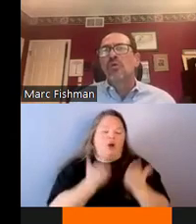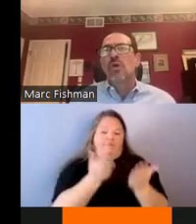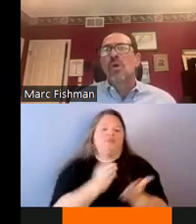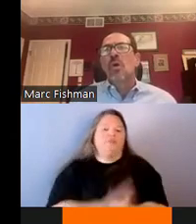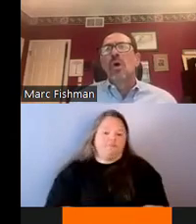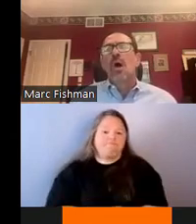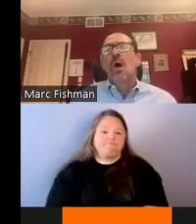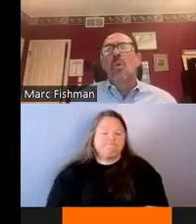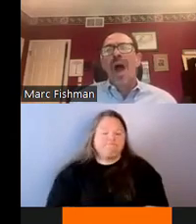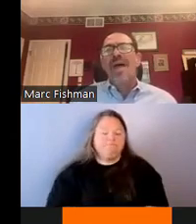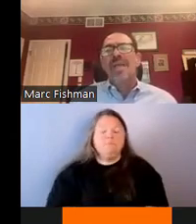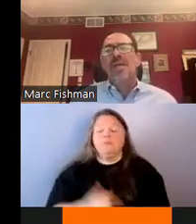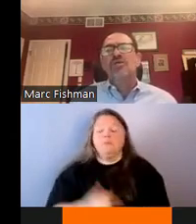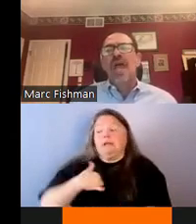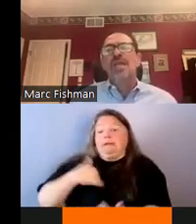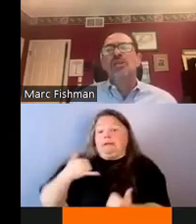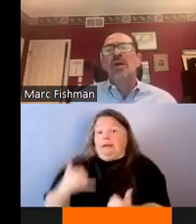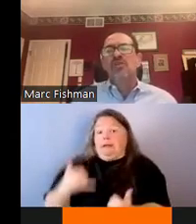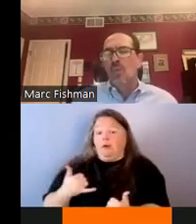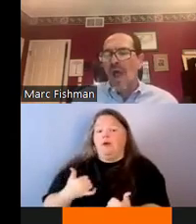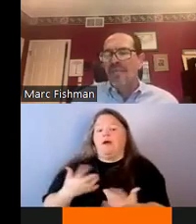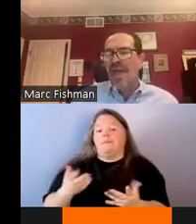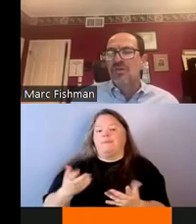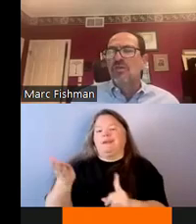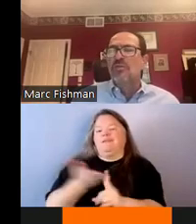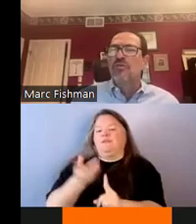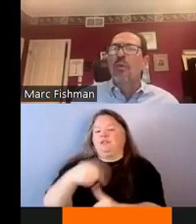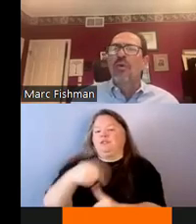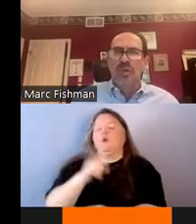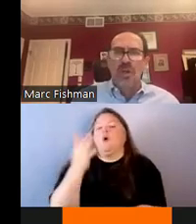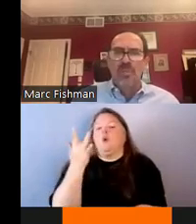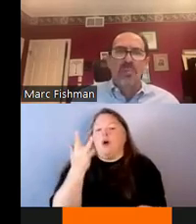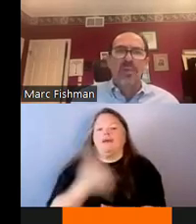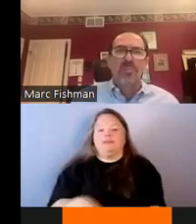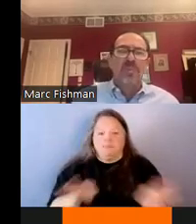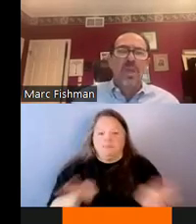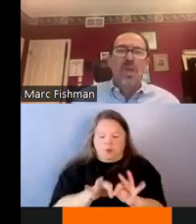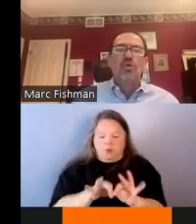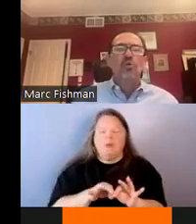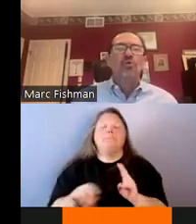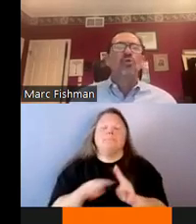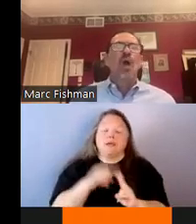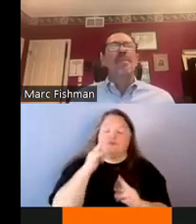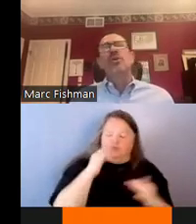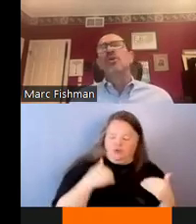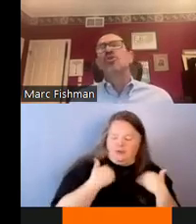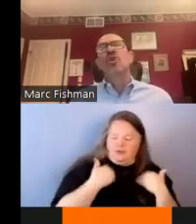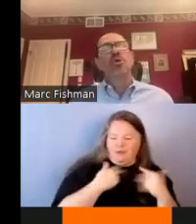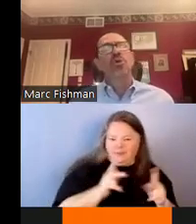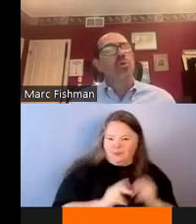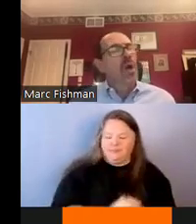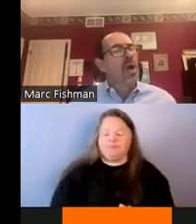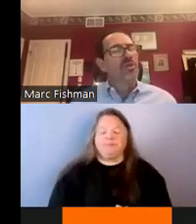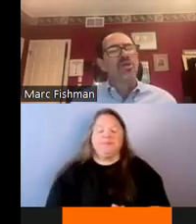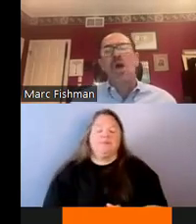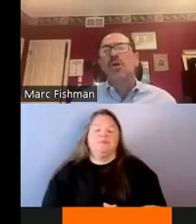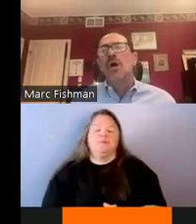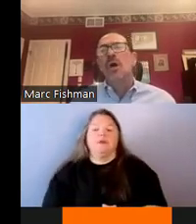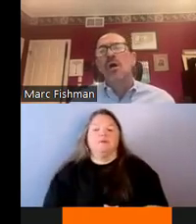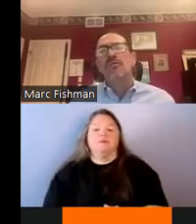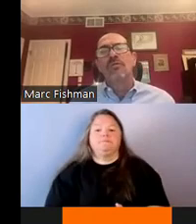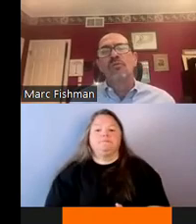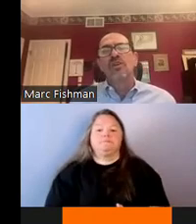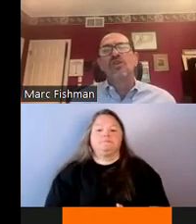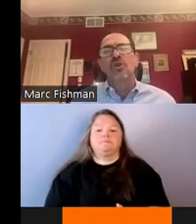convince folks why that is, and especially why that is for young people. So I'm not going to show you a